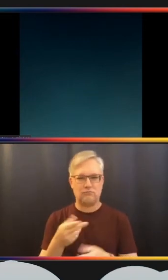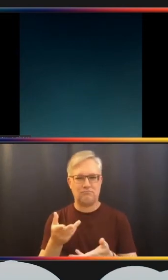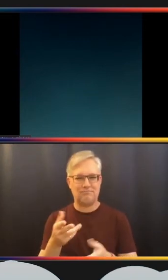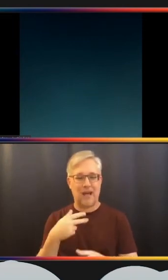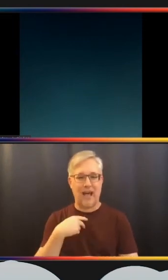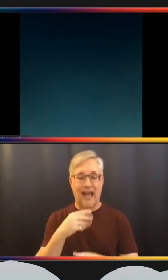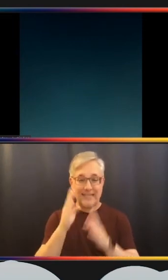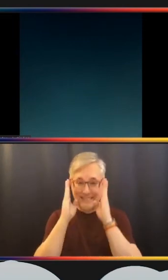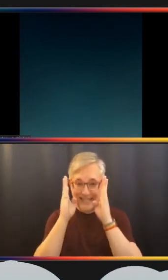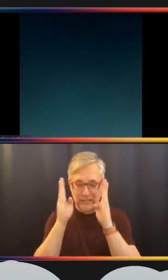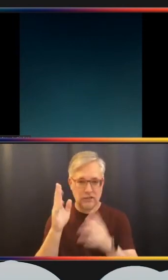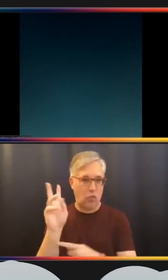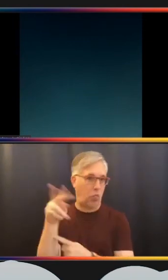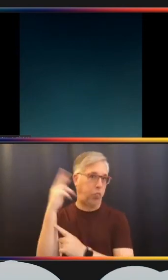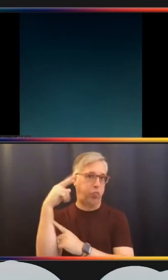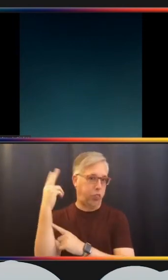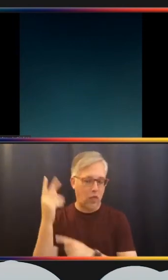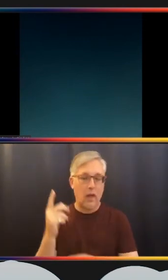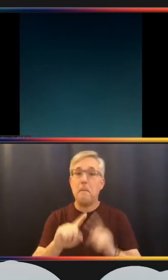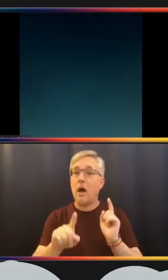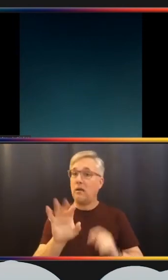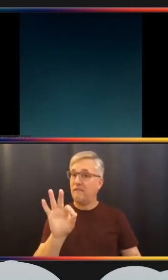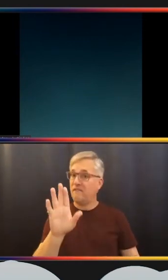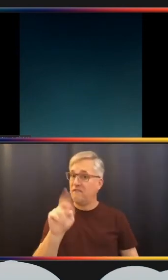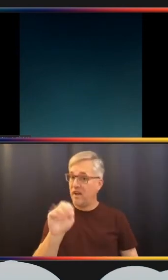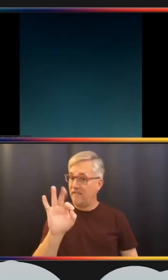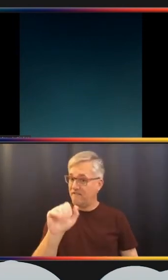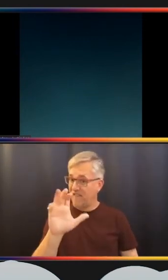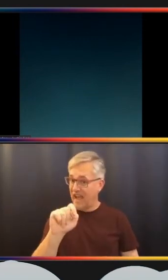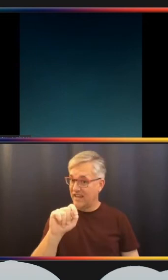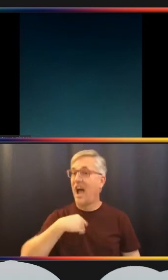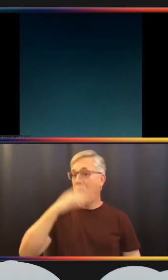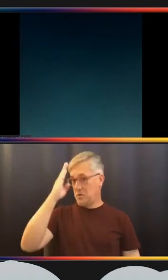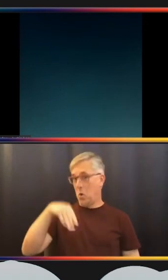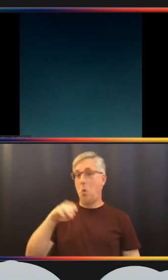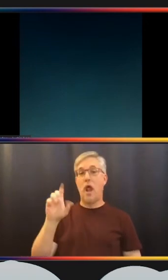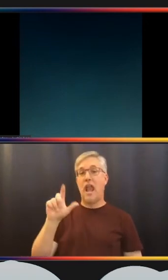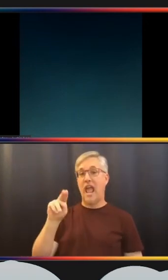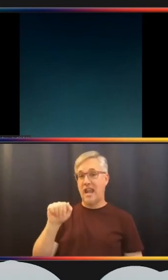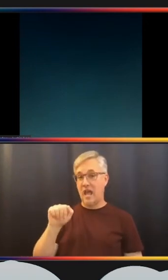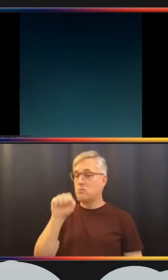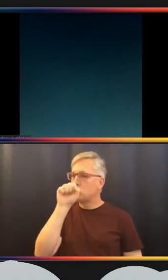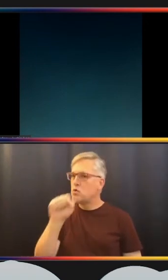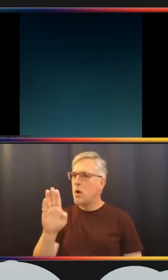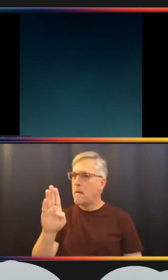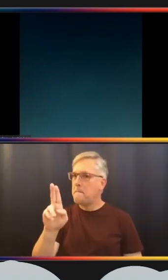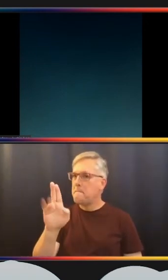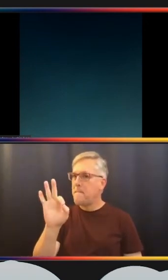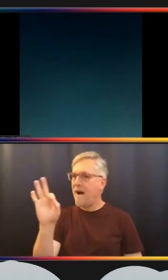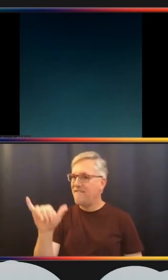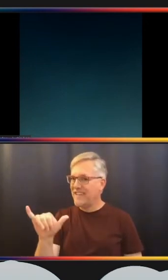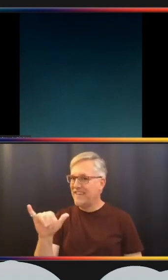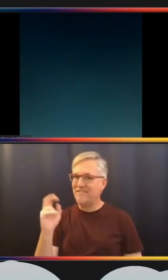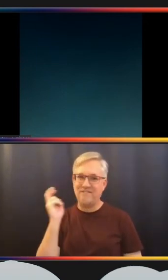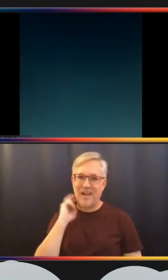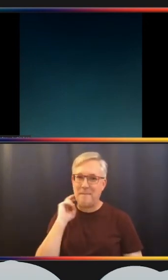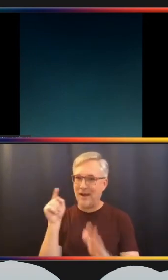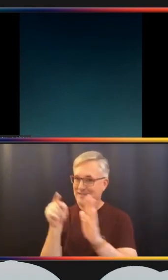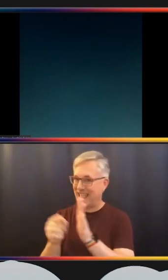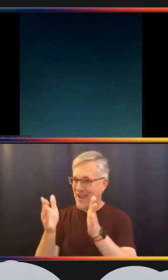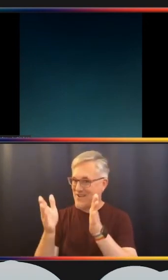no. However, fun fact, I know Elena loves Buffy the Vampire Slayer. And we are doing